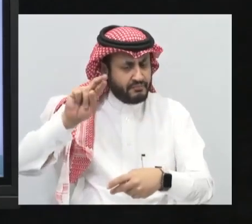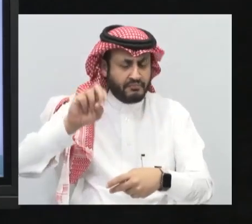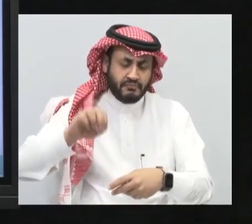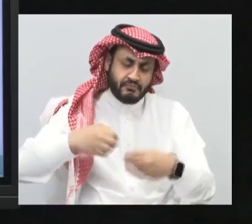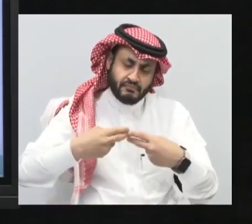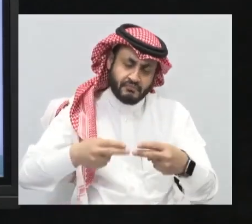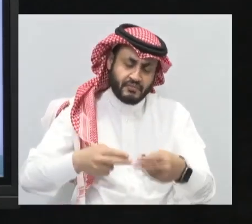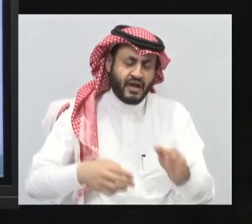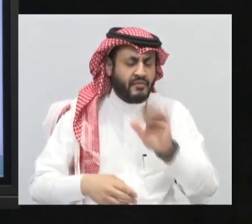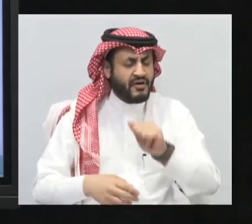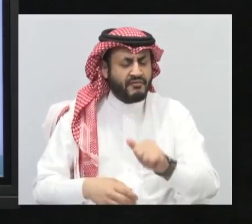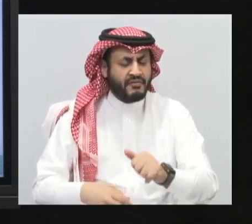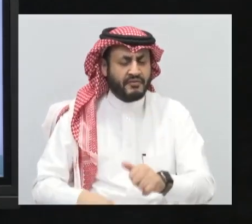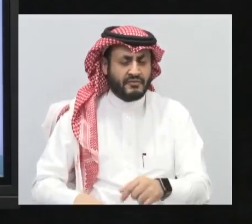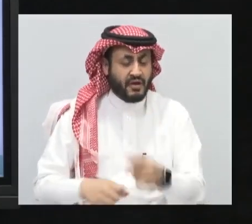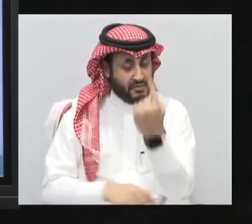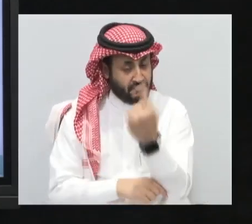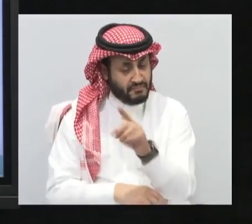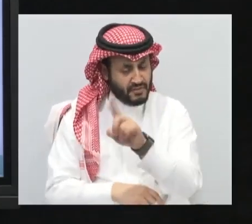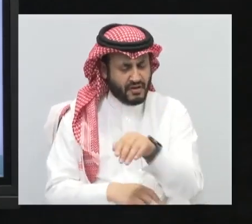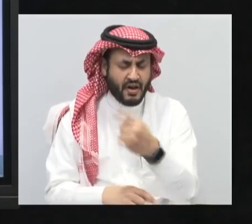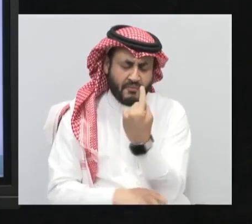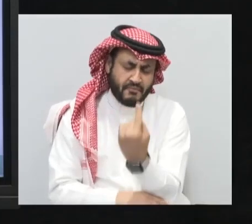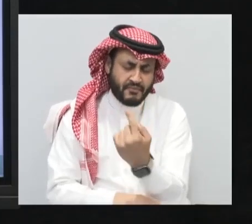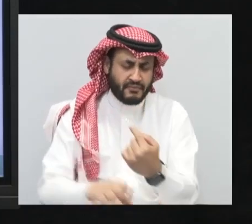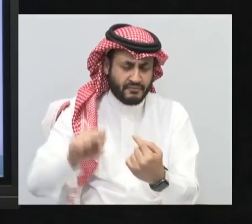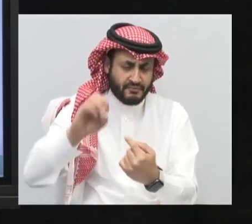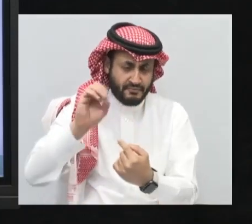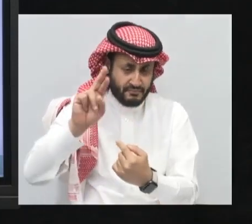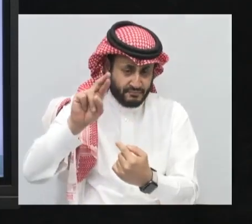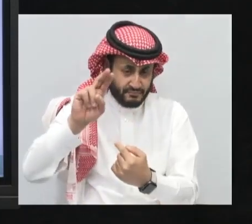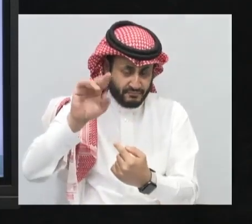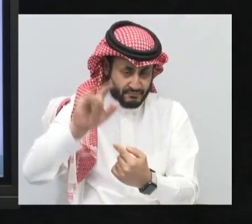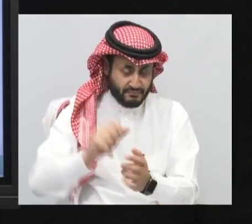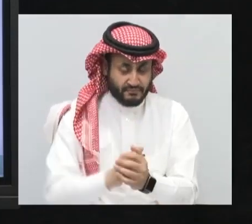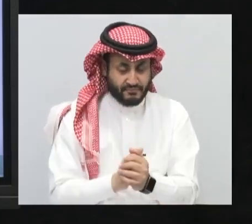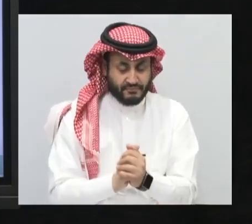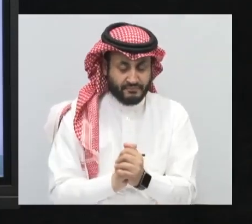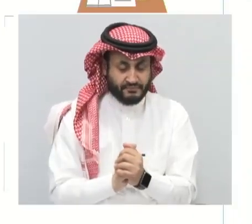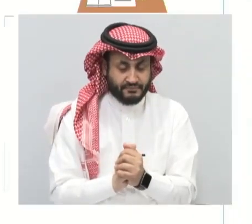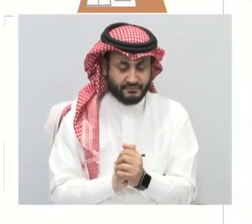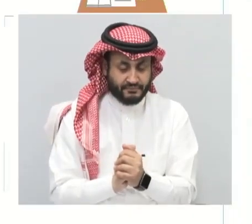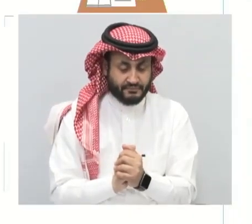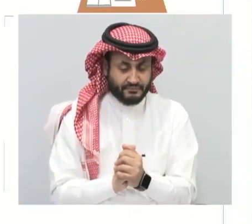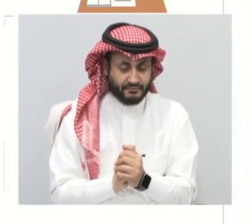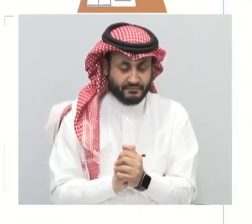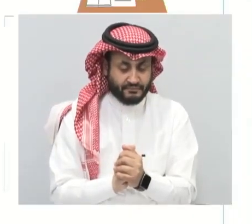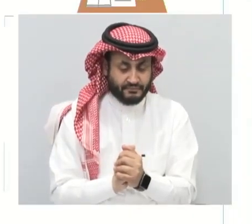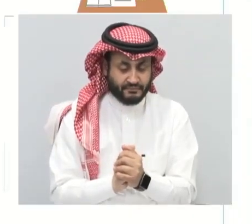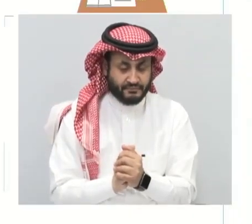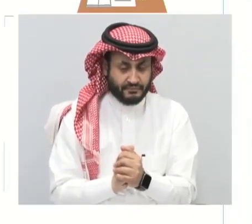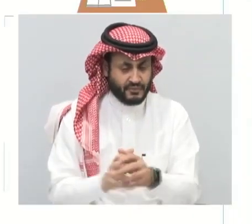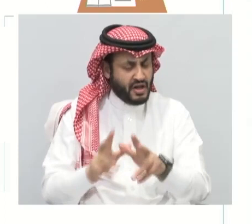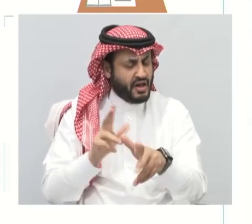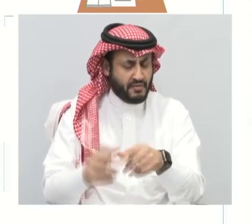or you have to apologize if you can't do it and give another alternative, as we said. Use polite language